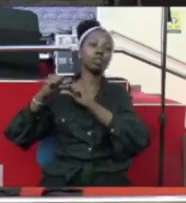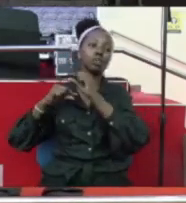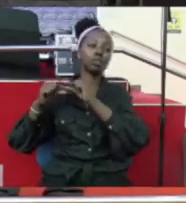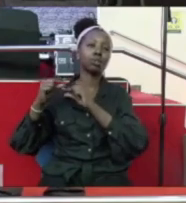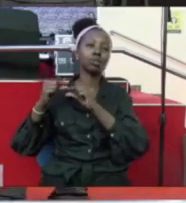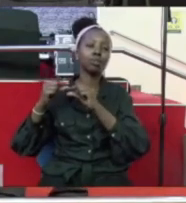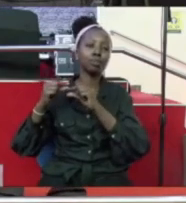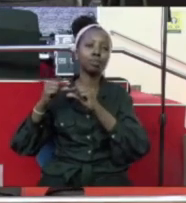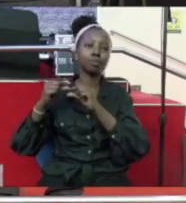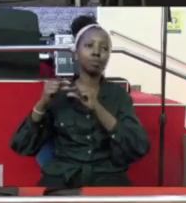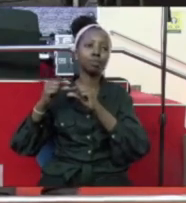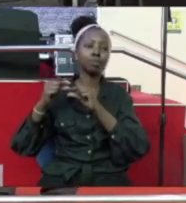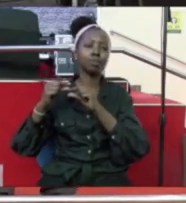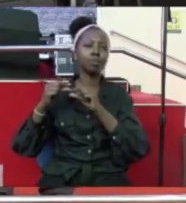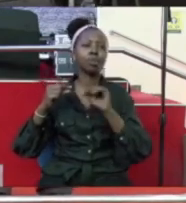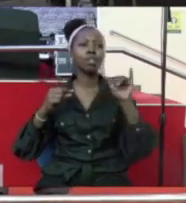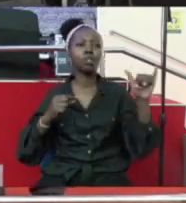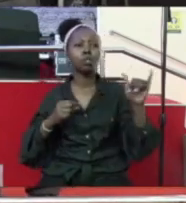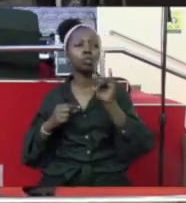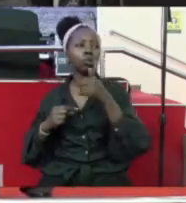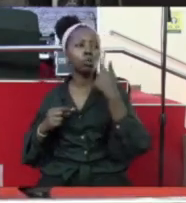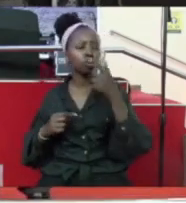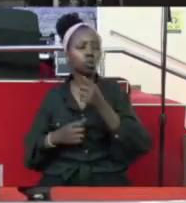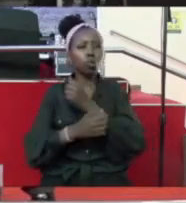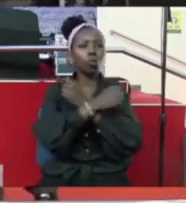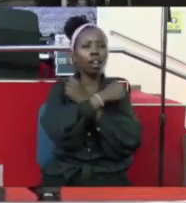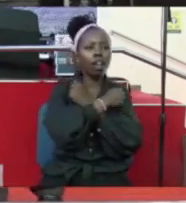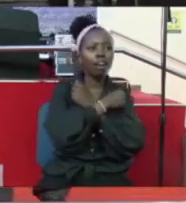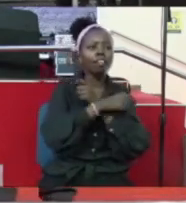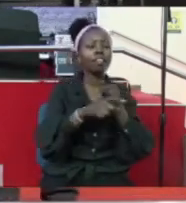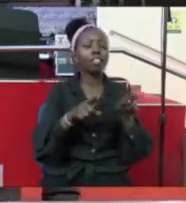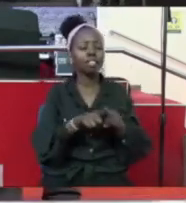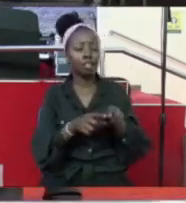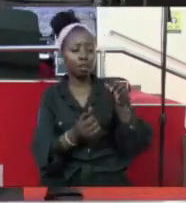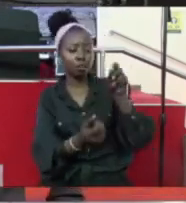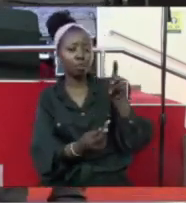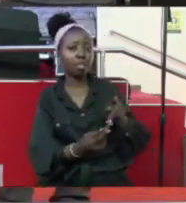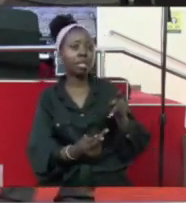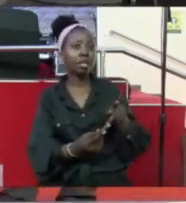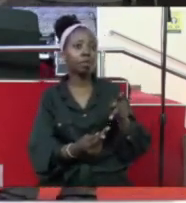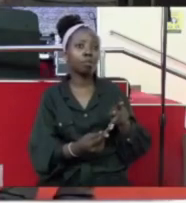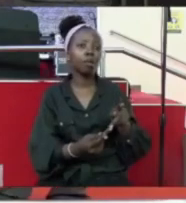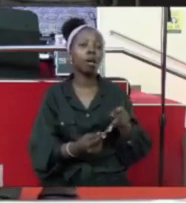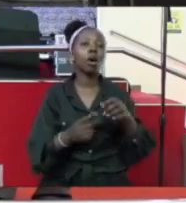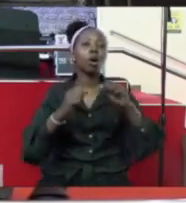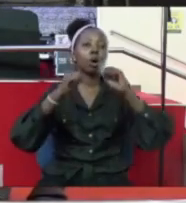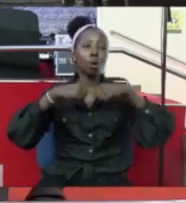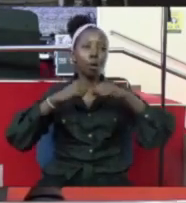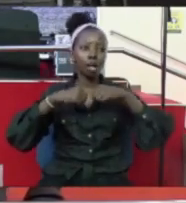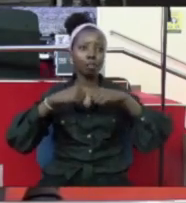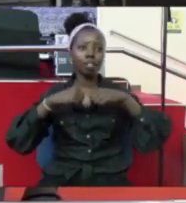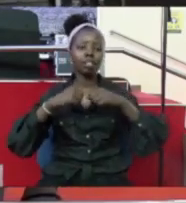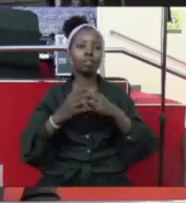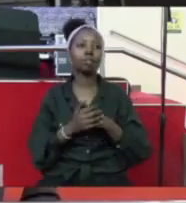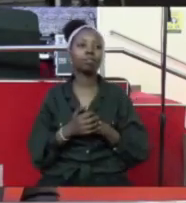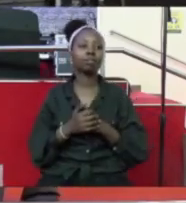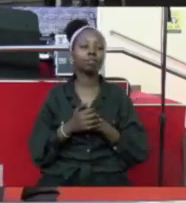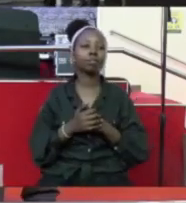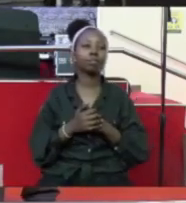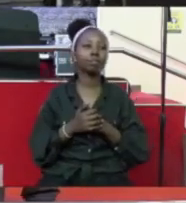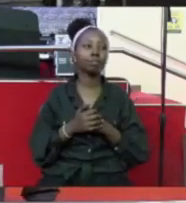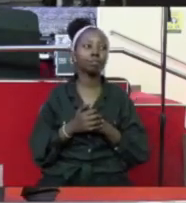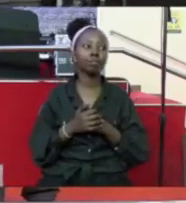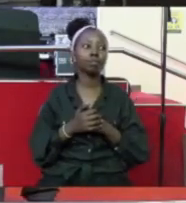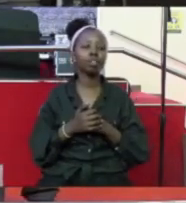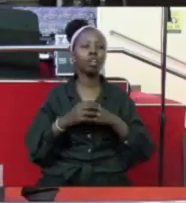vizazi 1,000. To those who love him and keep his commandments. Kwa wale wanaompenda na wakutii amri zake. Bwana atukuzwe. Amen.